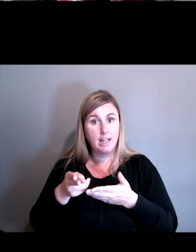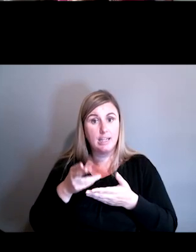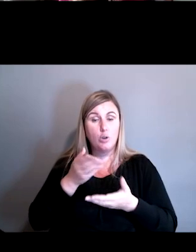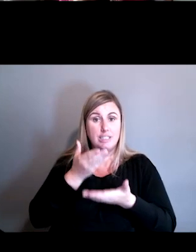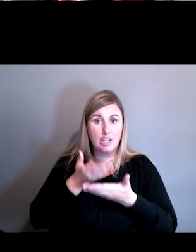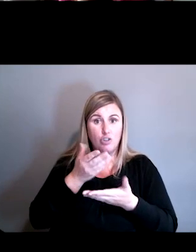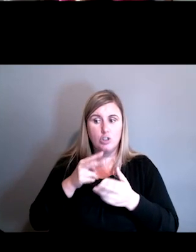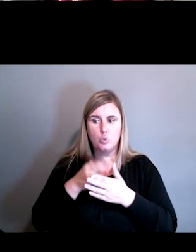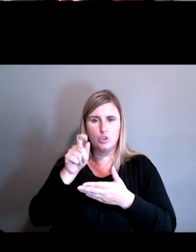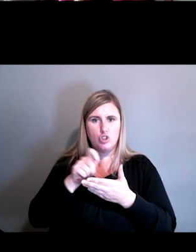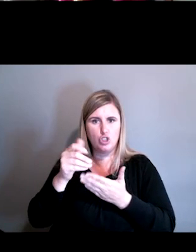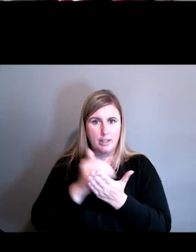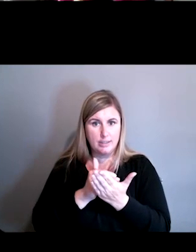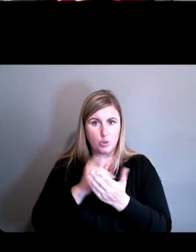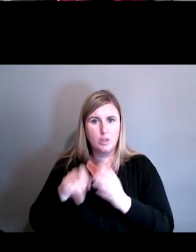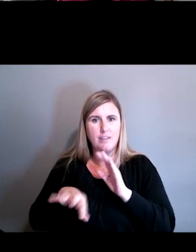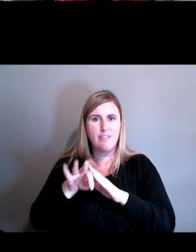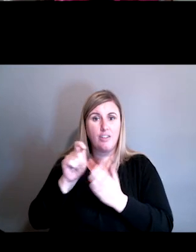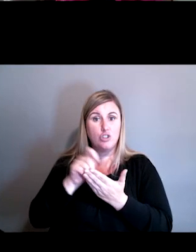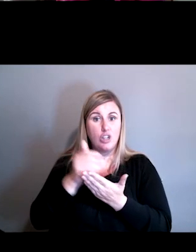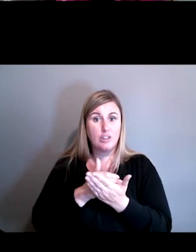that resource file link that we're going to share at the end.